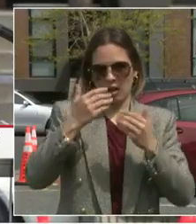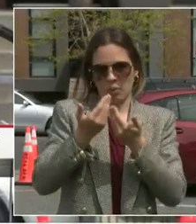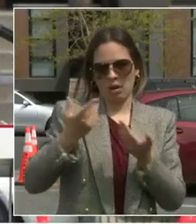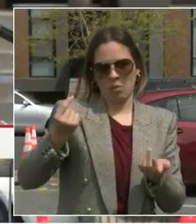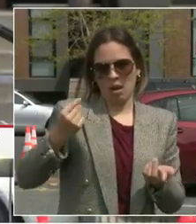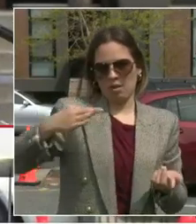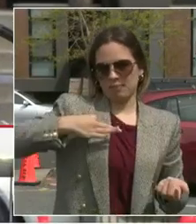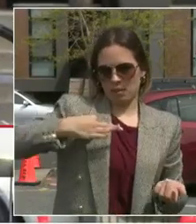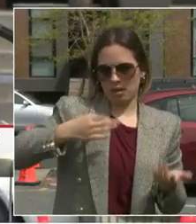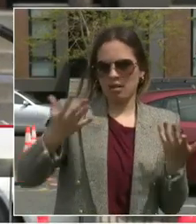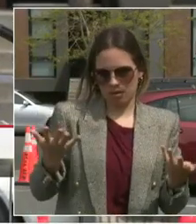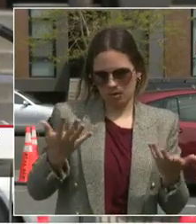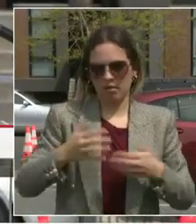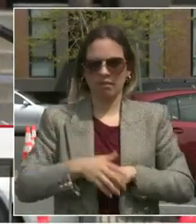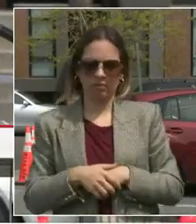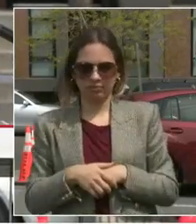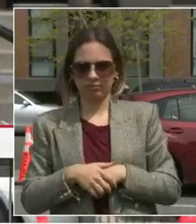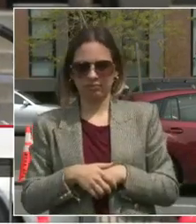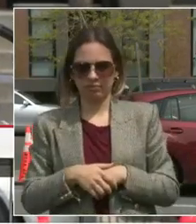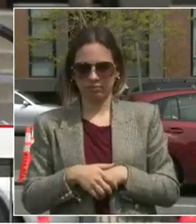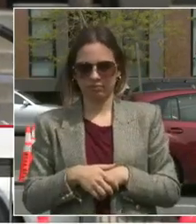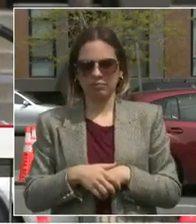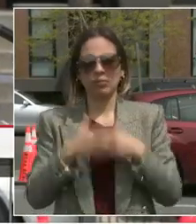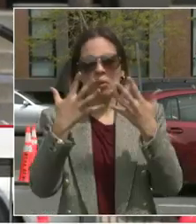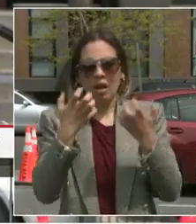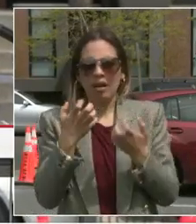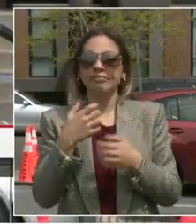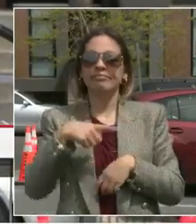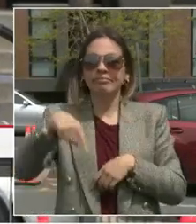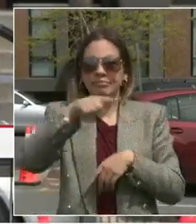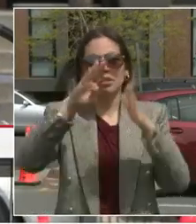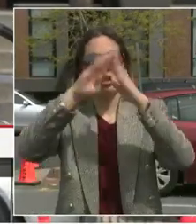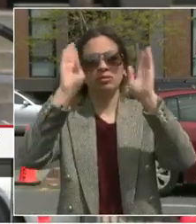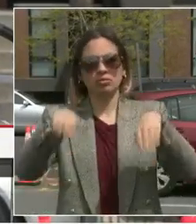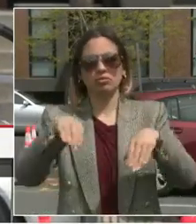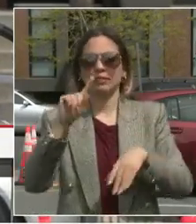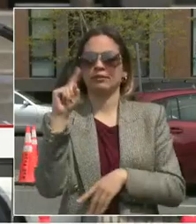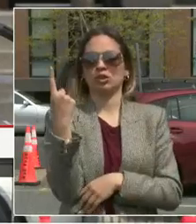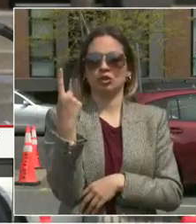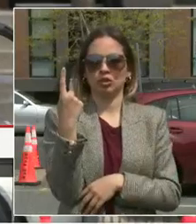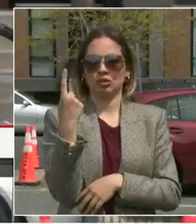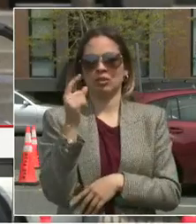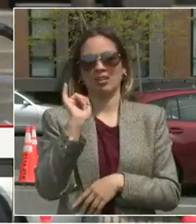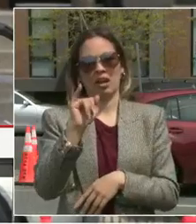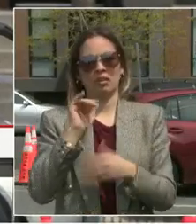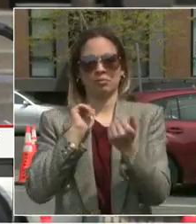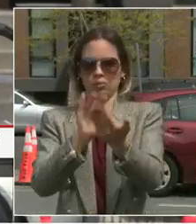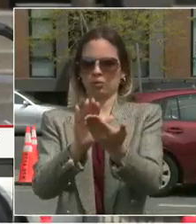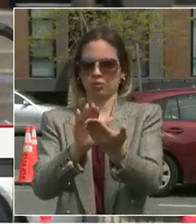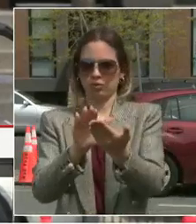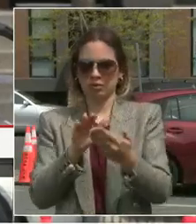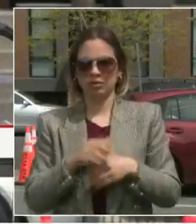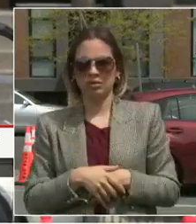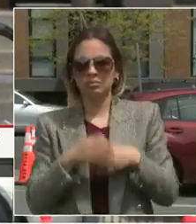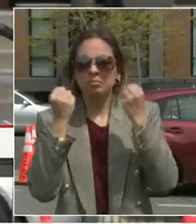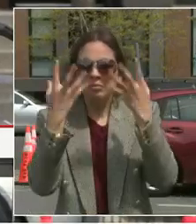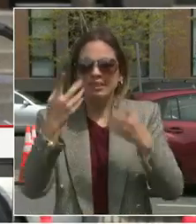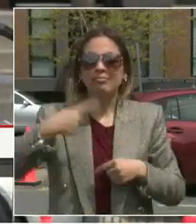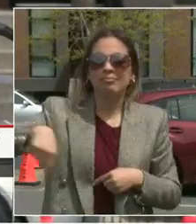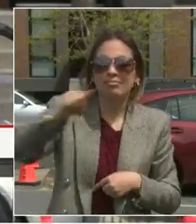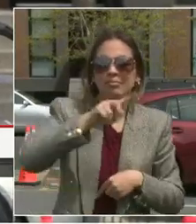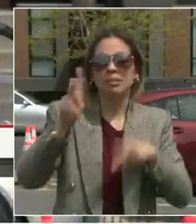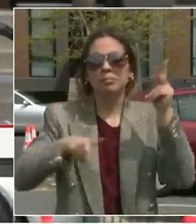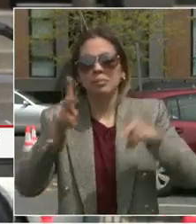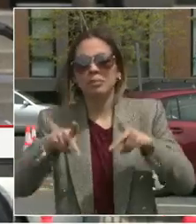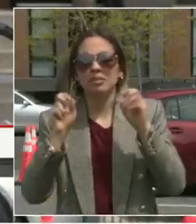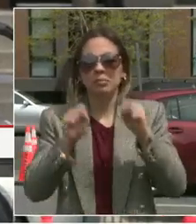a housing first approach, and it is that housing first approach that we attribute to this progress with the thousands of people that we have been able